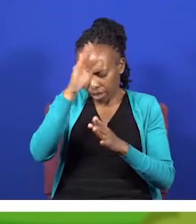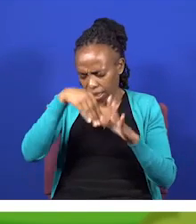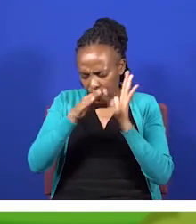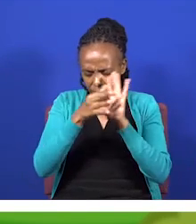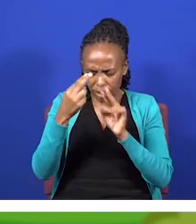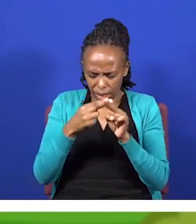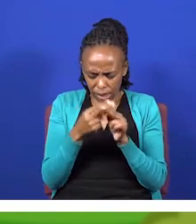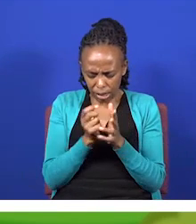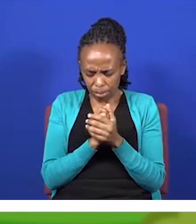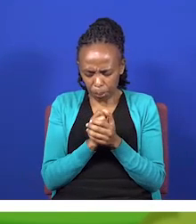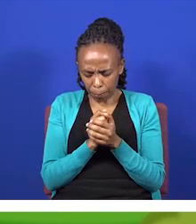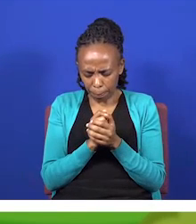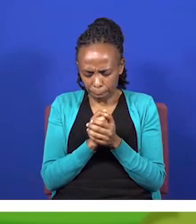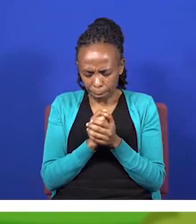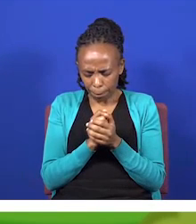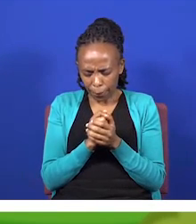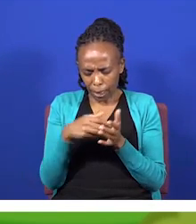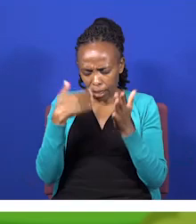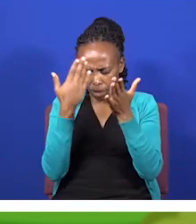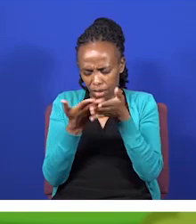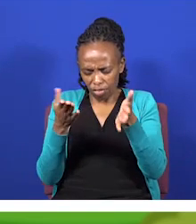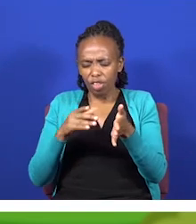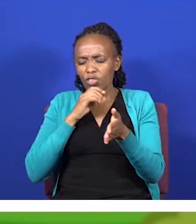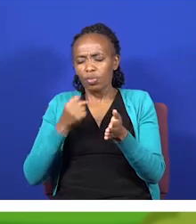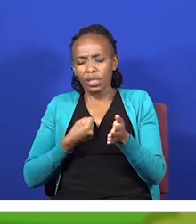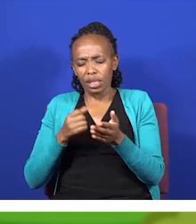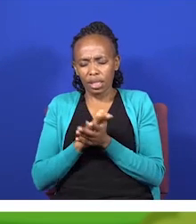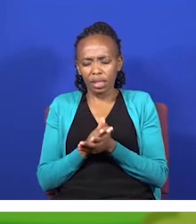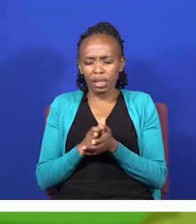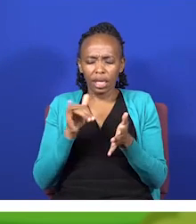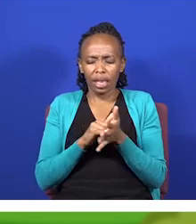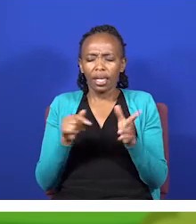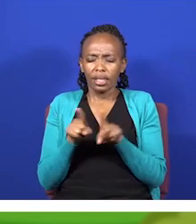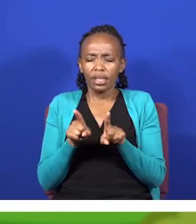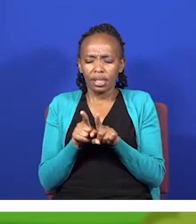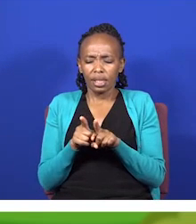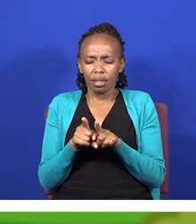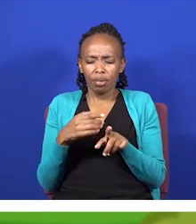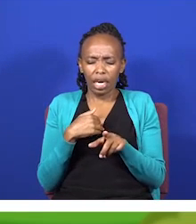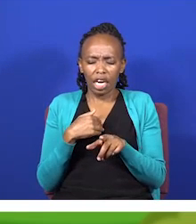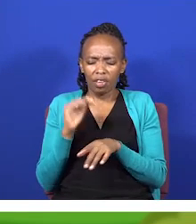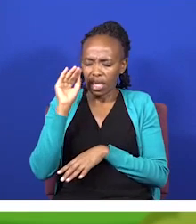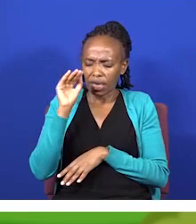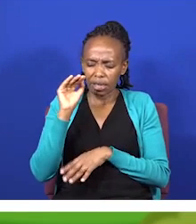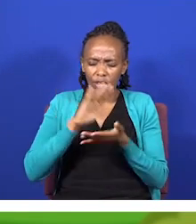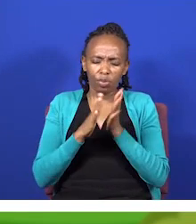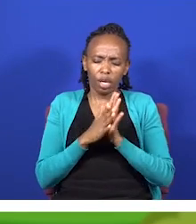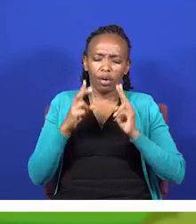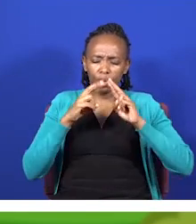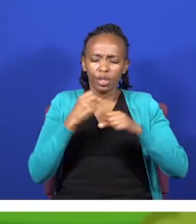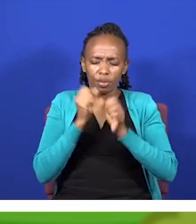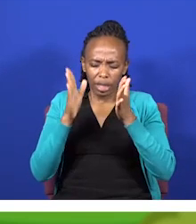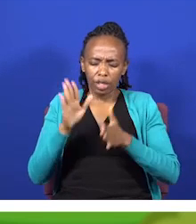name, I thank you for these boys and girls, that even as they have asked to be peacemakers, you